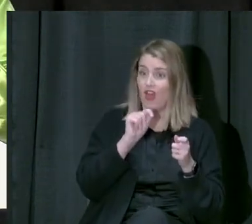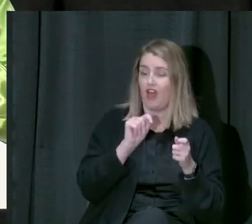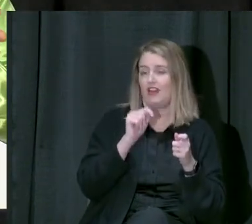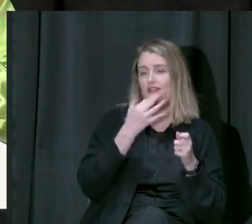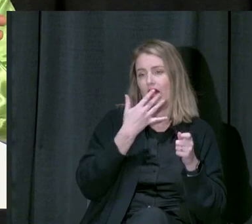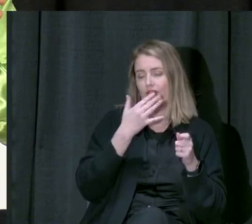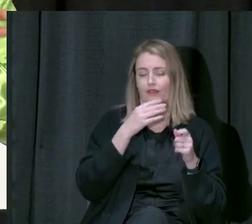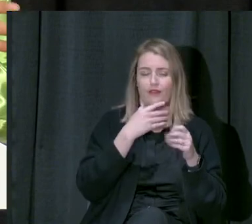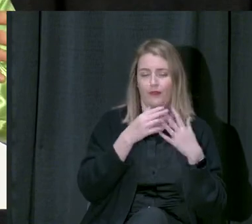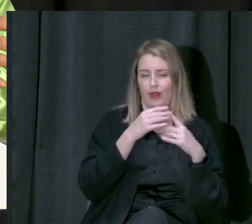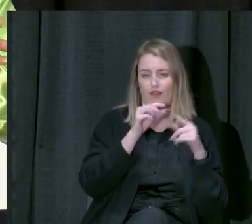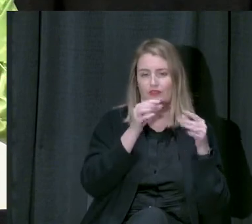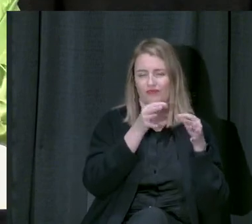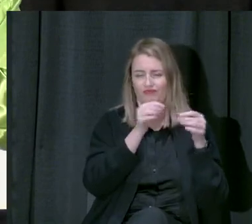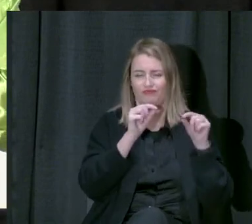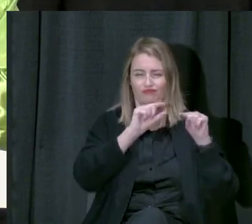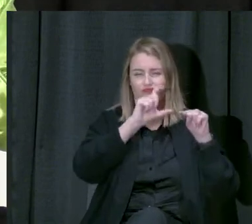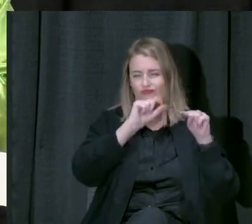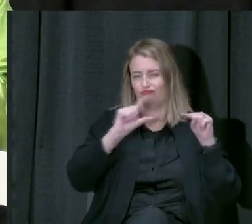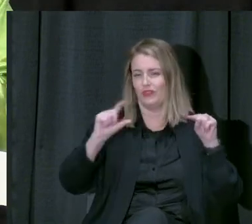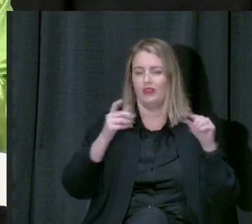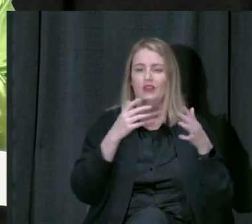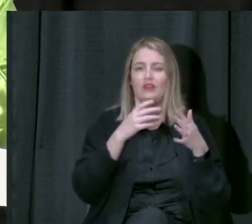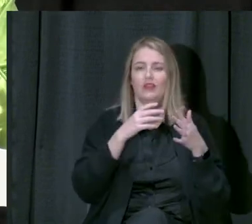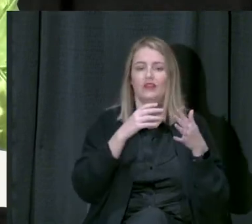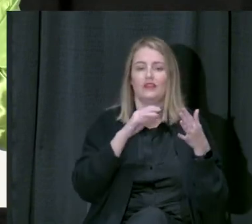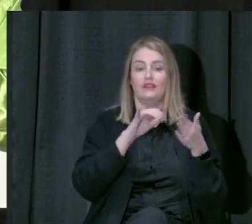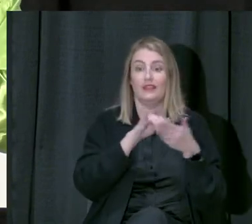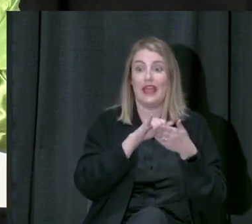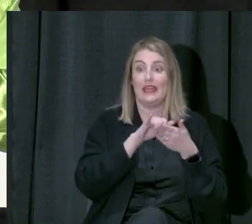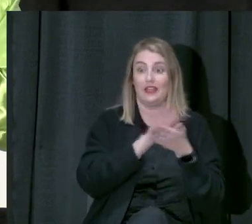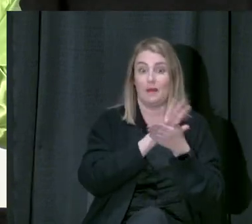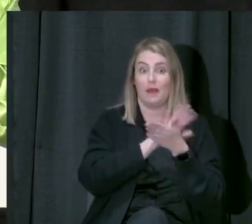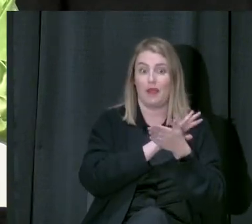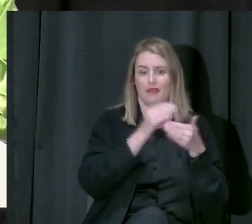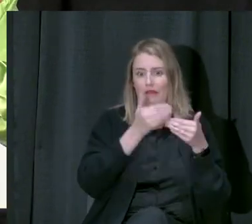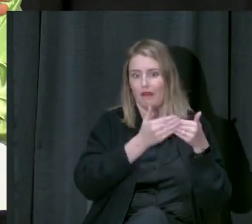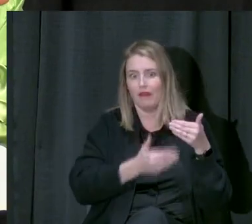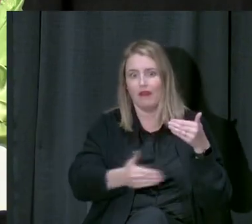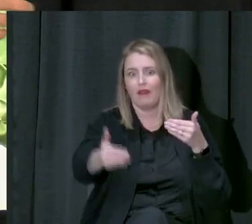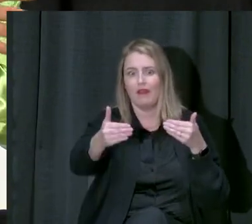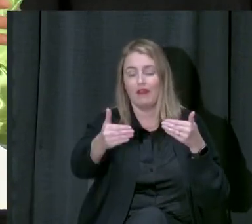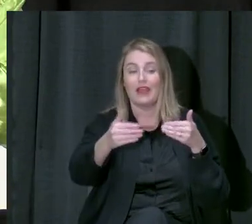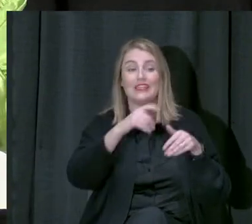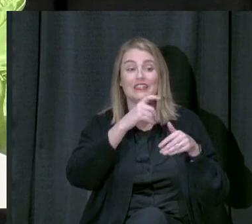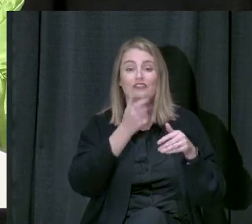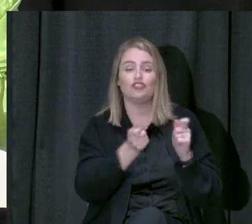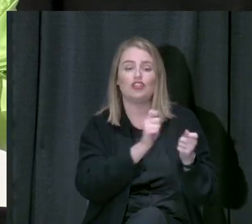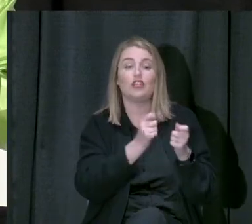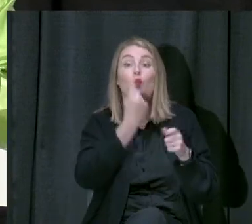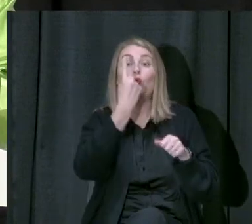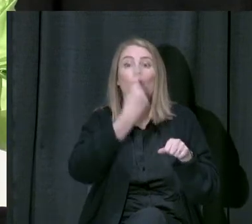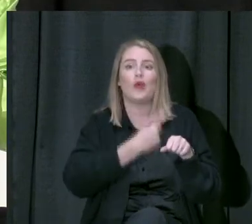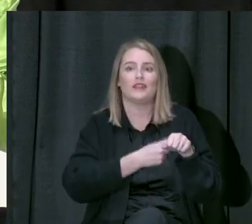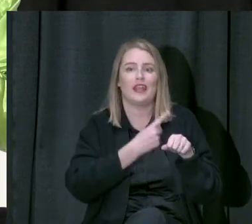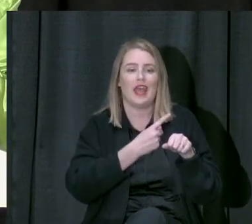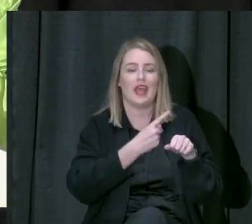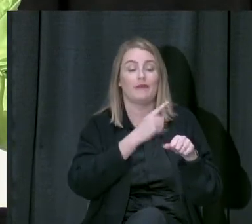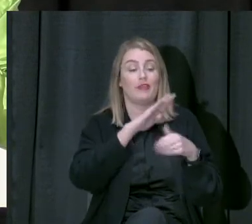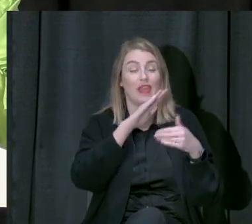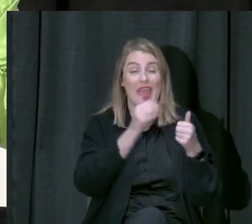want this thing that is existent in the entire document this way, you can just change it once and the entire document